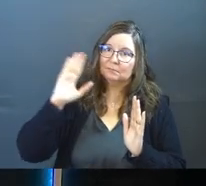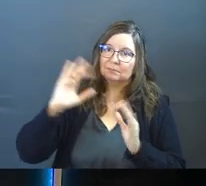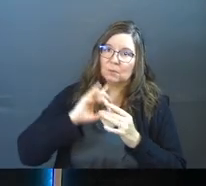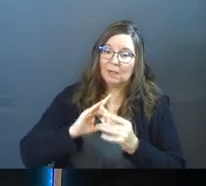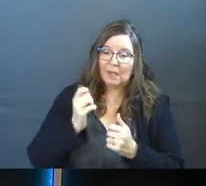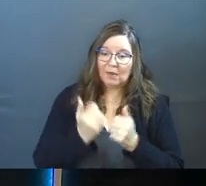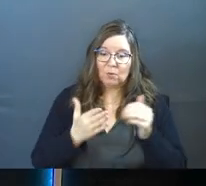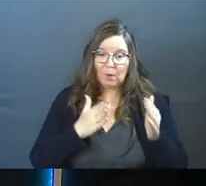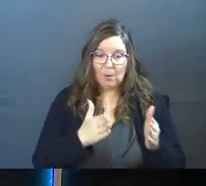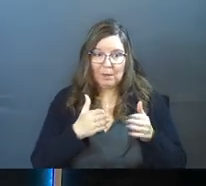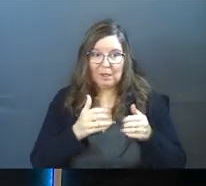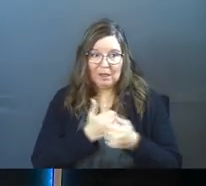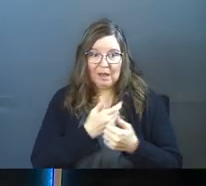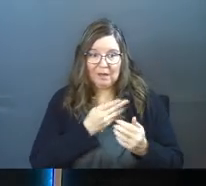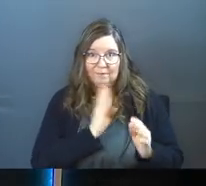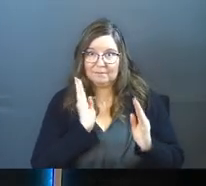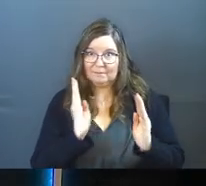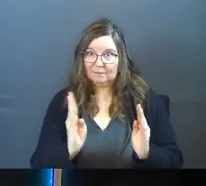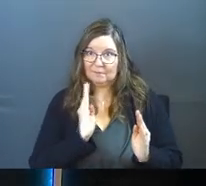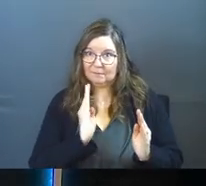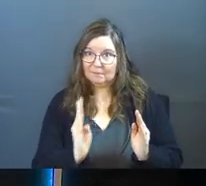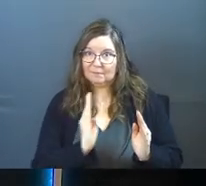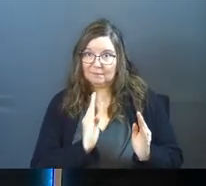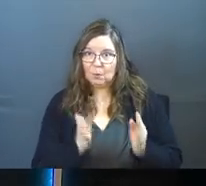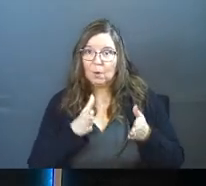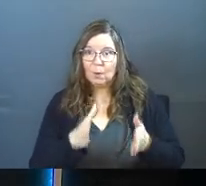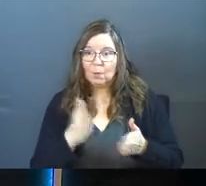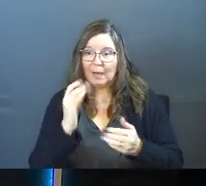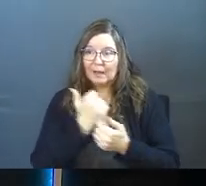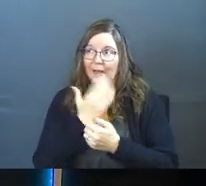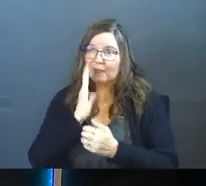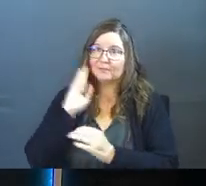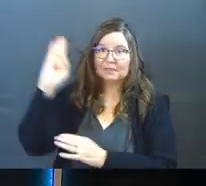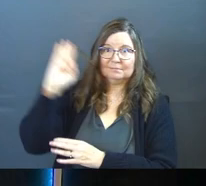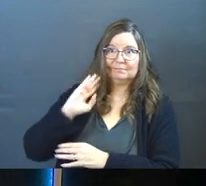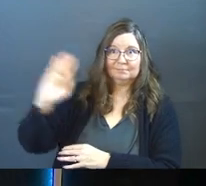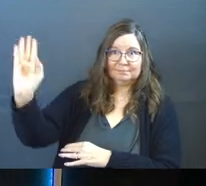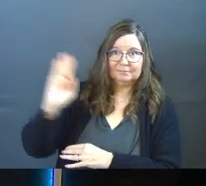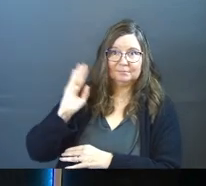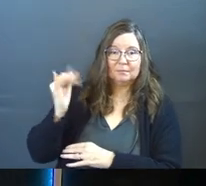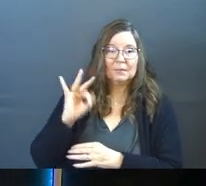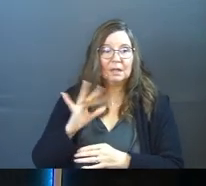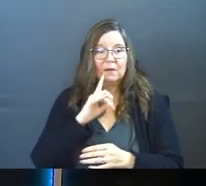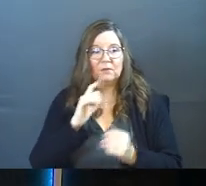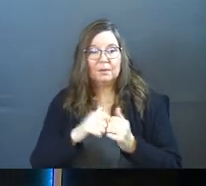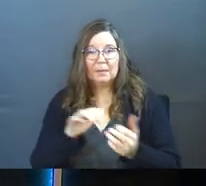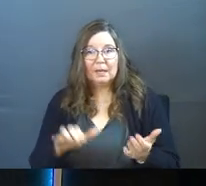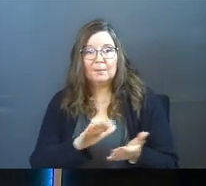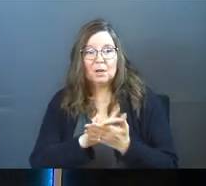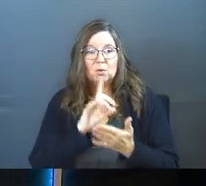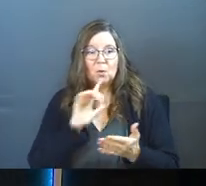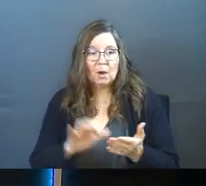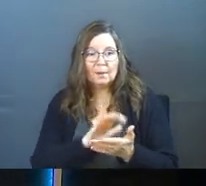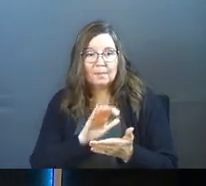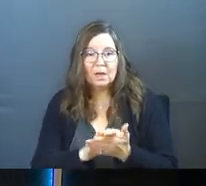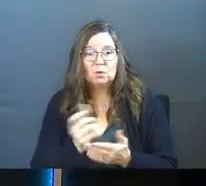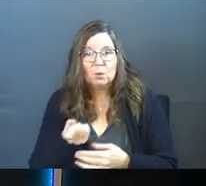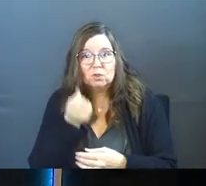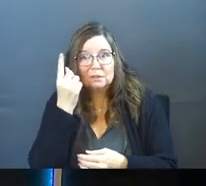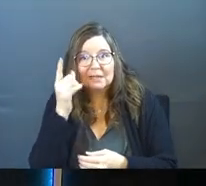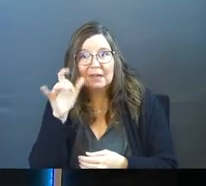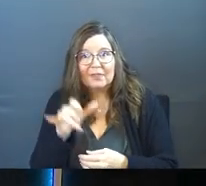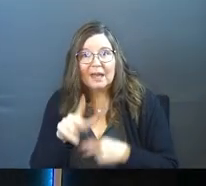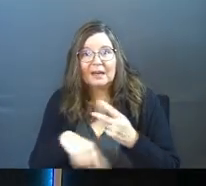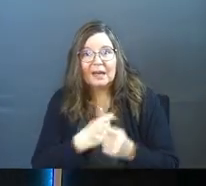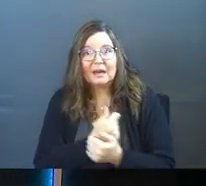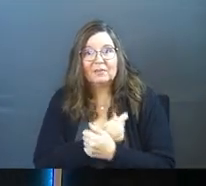way that we love this way is one of the ways that God loves us this way, right? So if you've been married, you are married, you understand